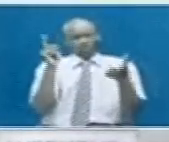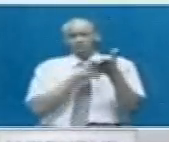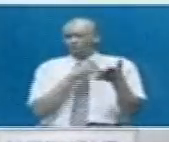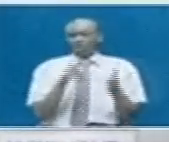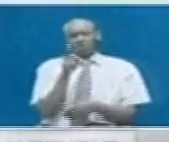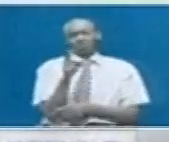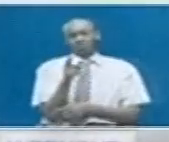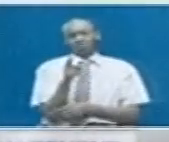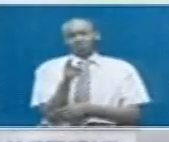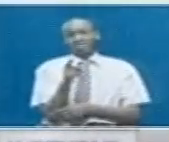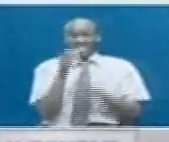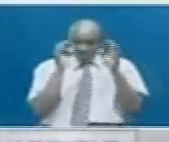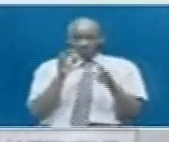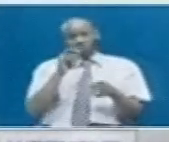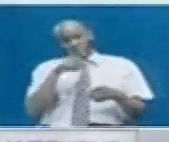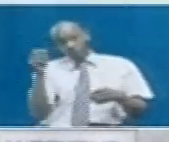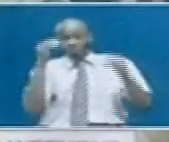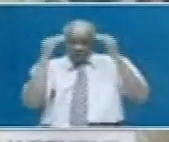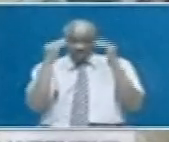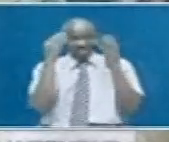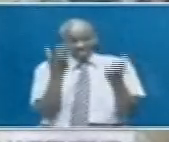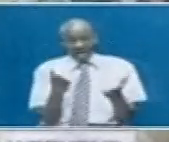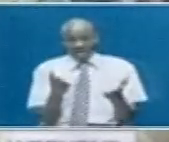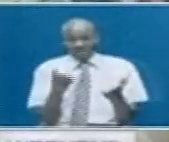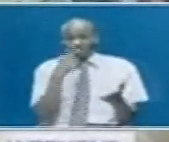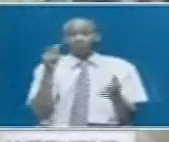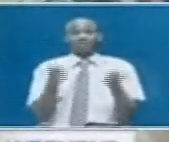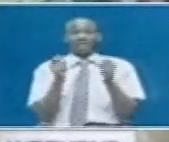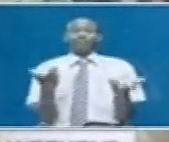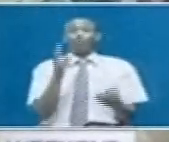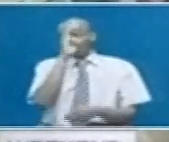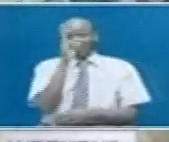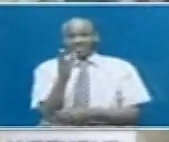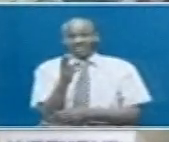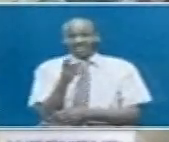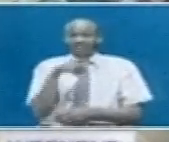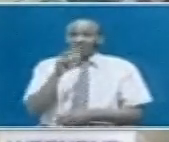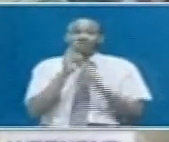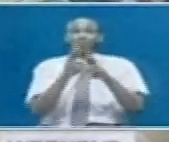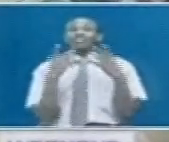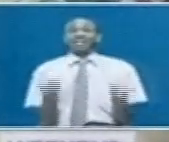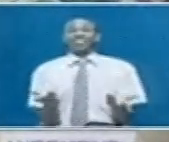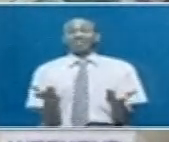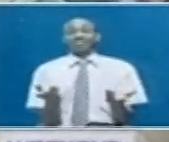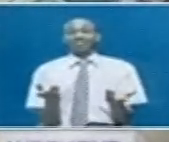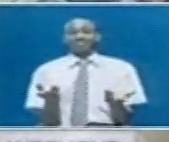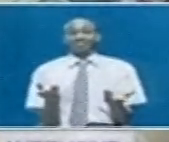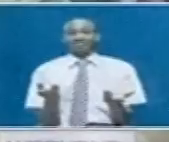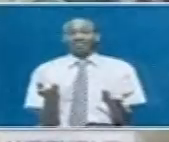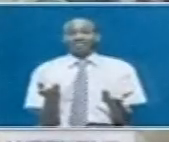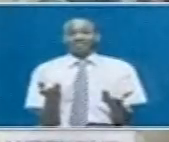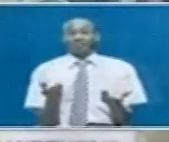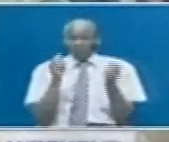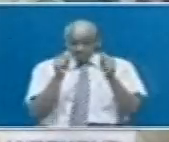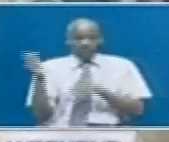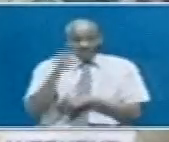such a thinking. Even if you tell them to report any witchcraft to the police, they are not reporting. There are no cases that somebody can